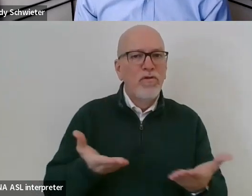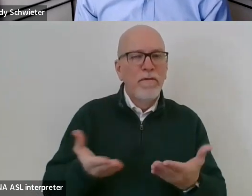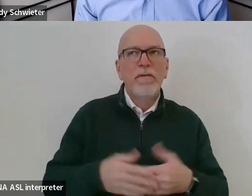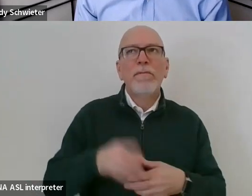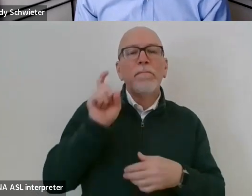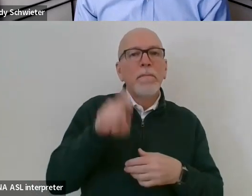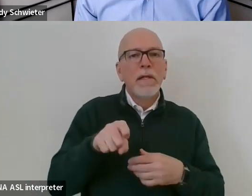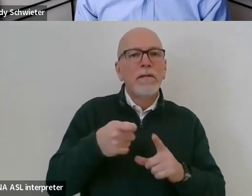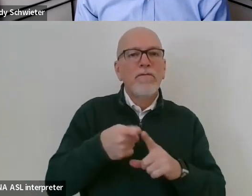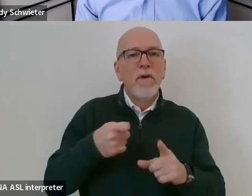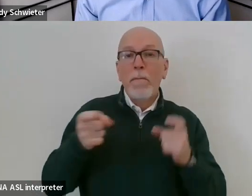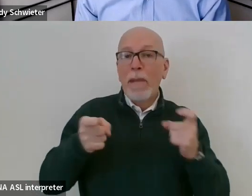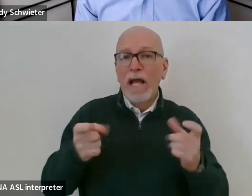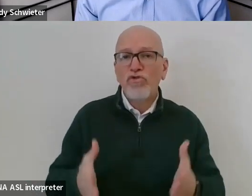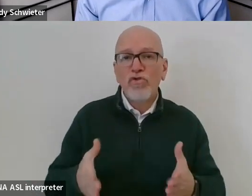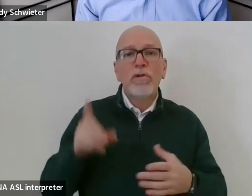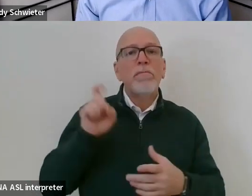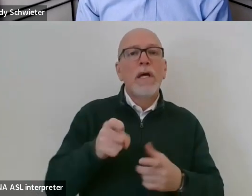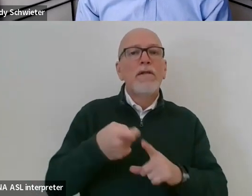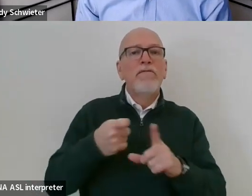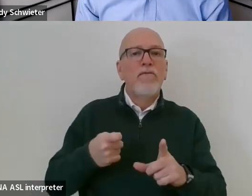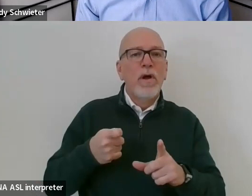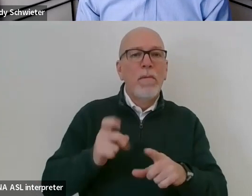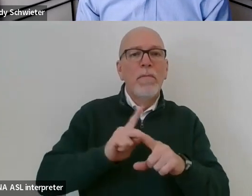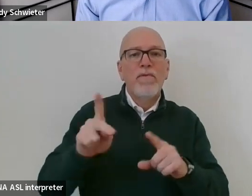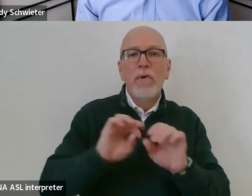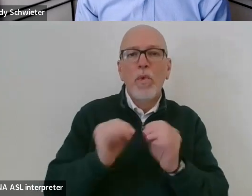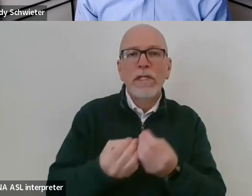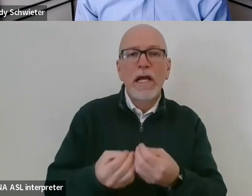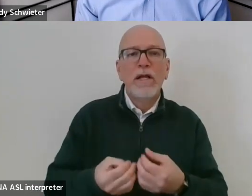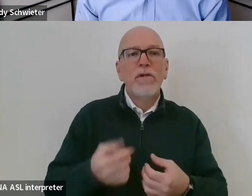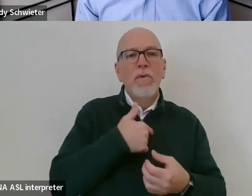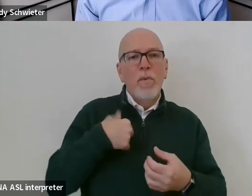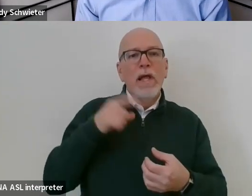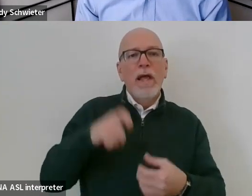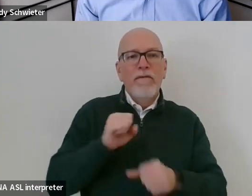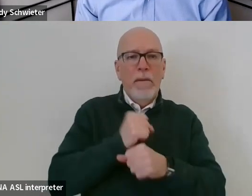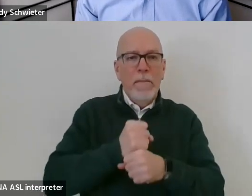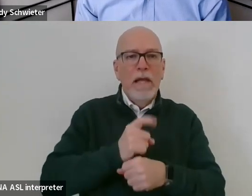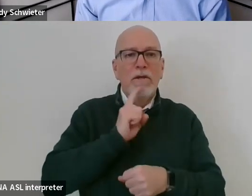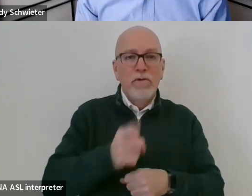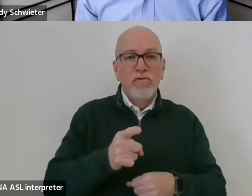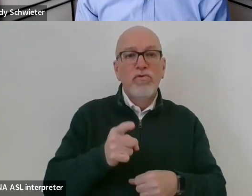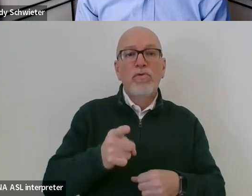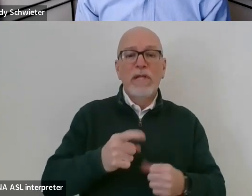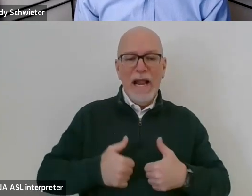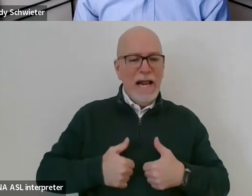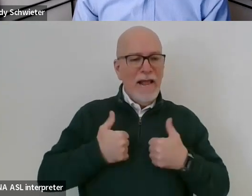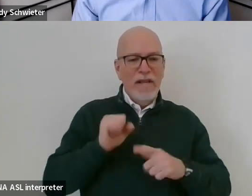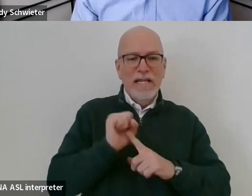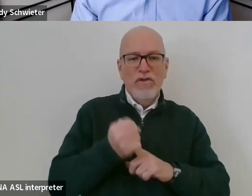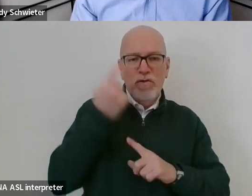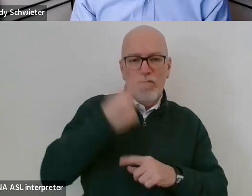has to come from managers. It has to come from the professional organizations. We have to make sure that living conditions for